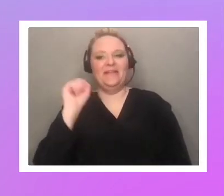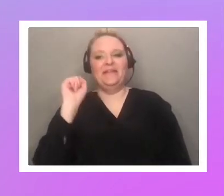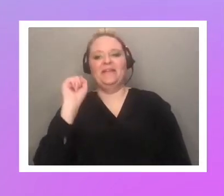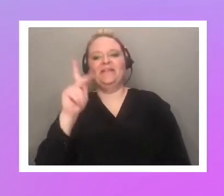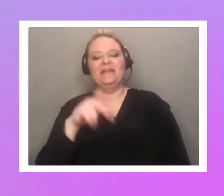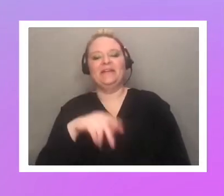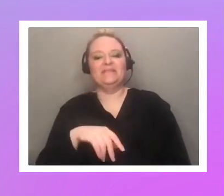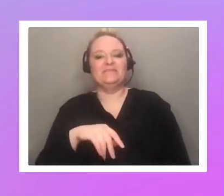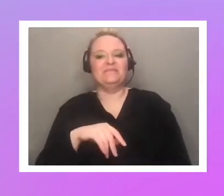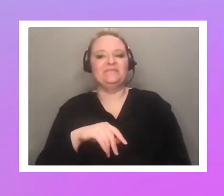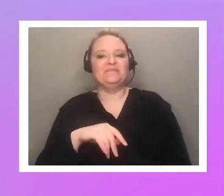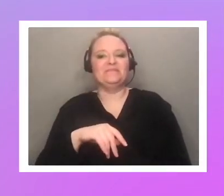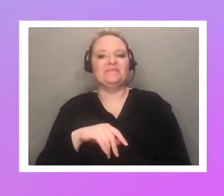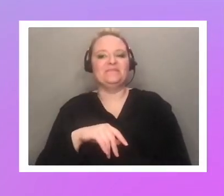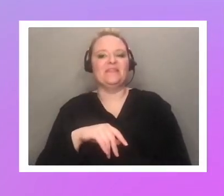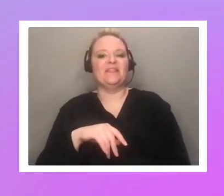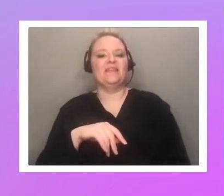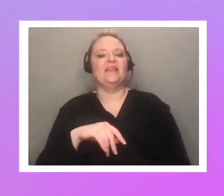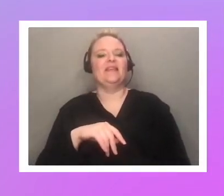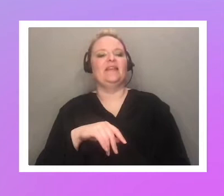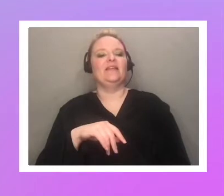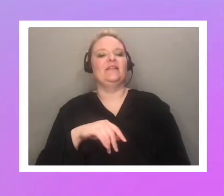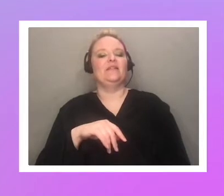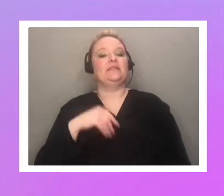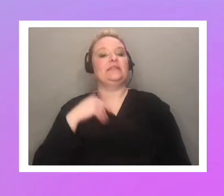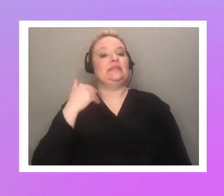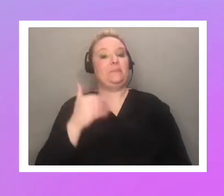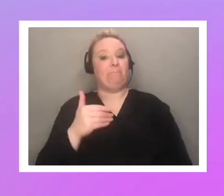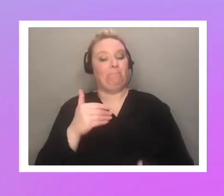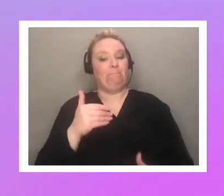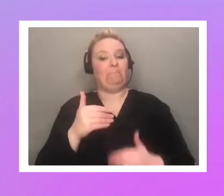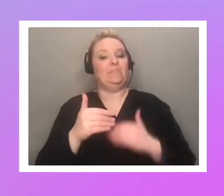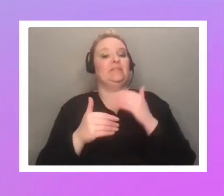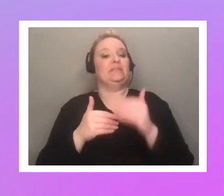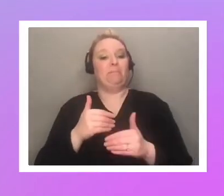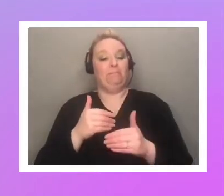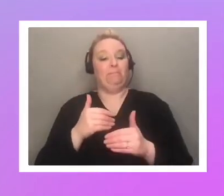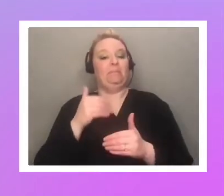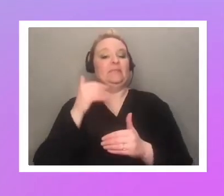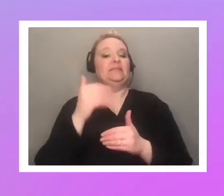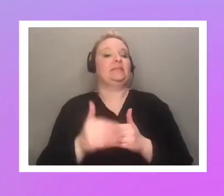so every little step you make,